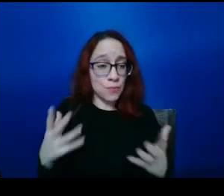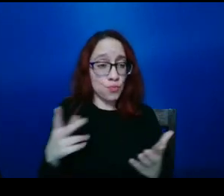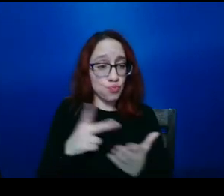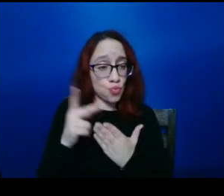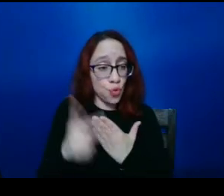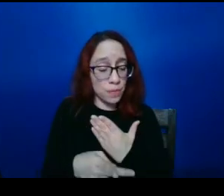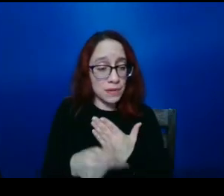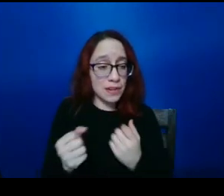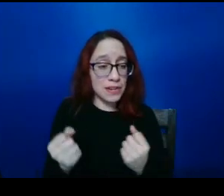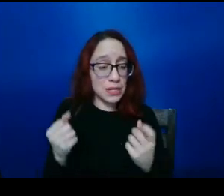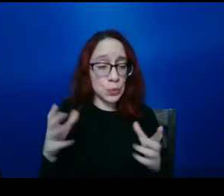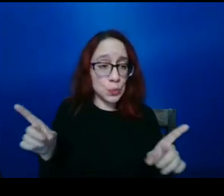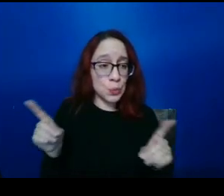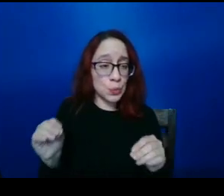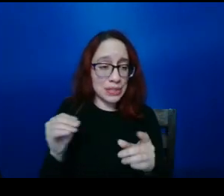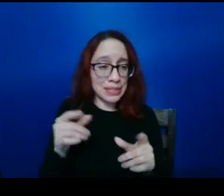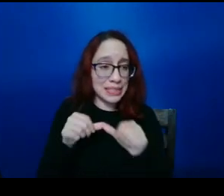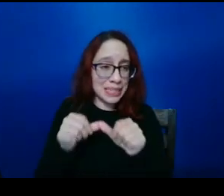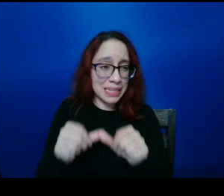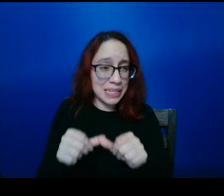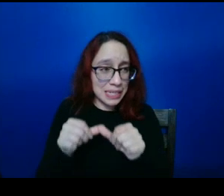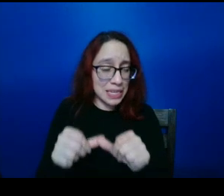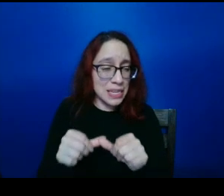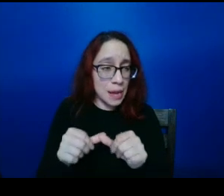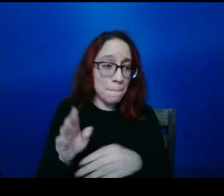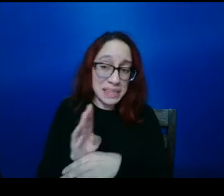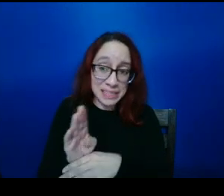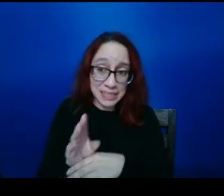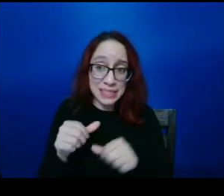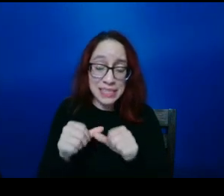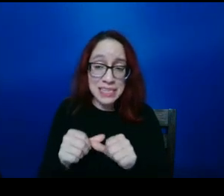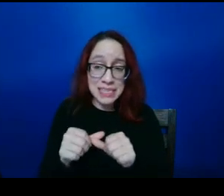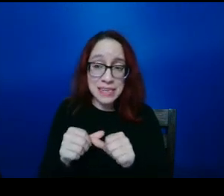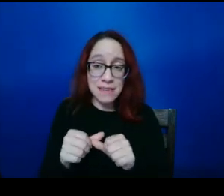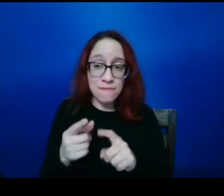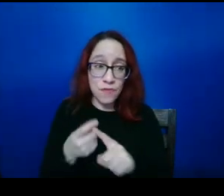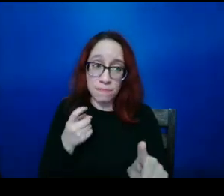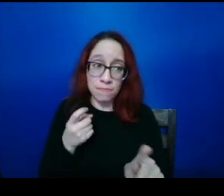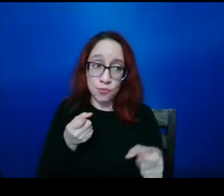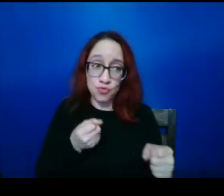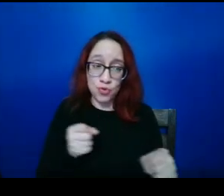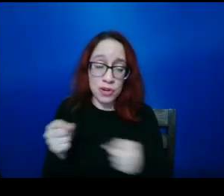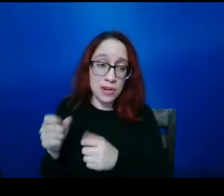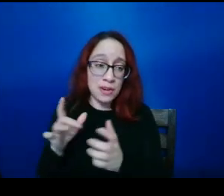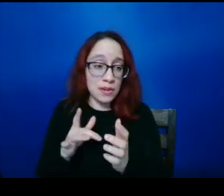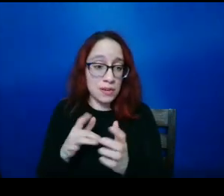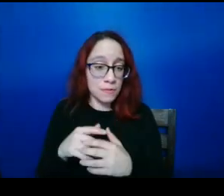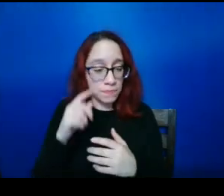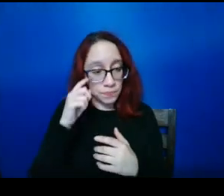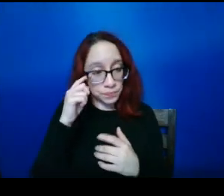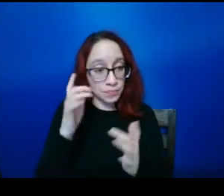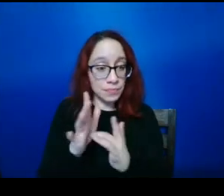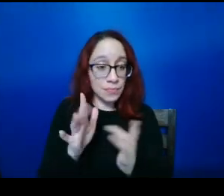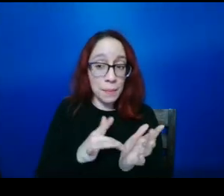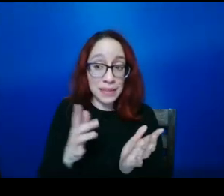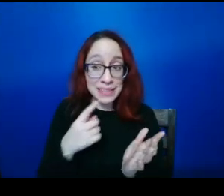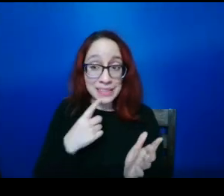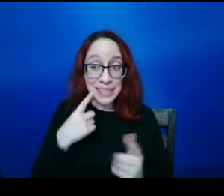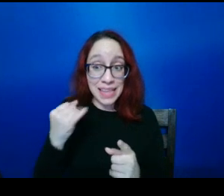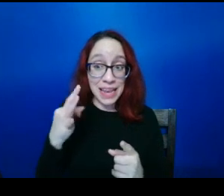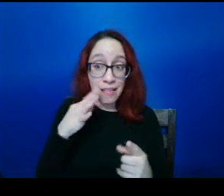programs. He's gonna do things to keep them busy, keep them off the streets. The Bible say an idle mind is the devil's workshop. And